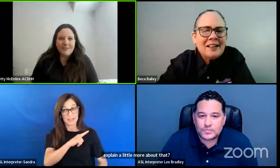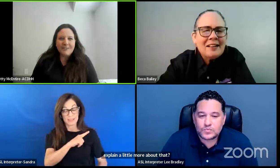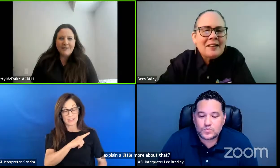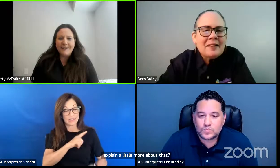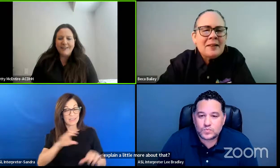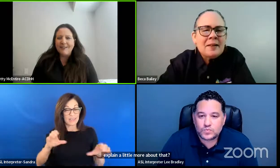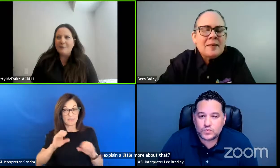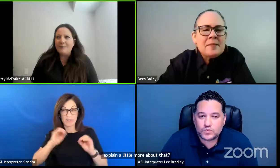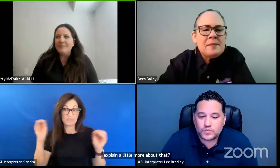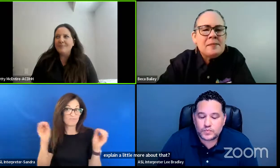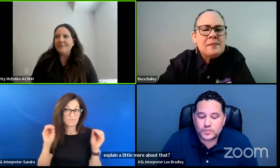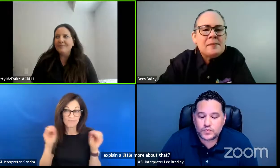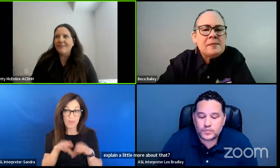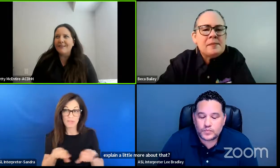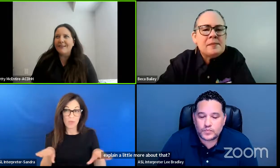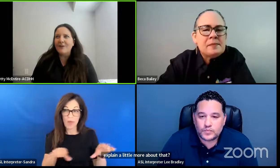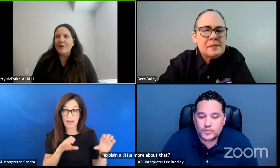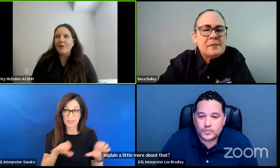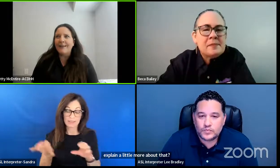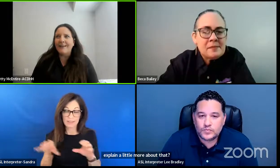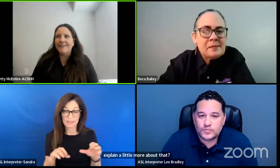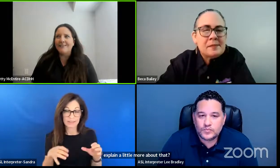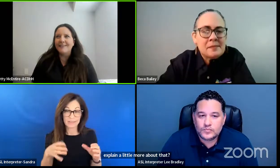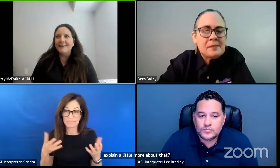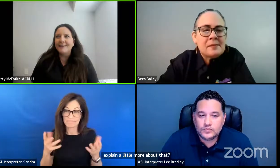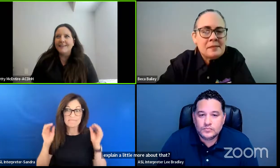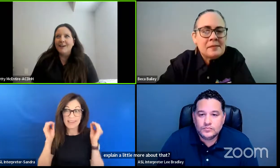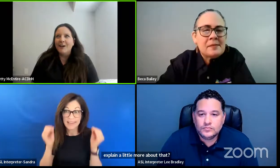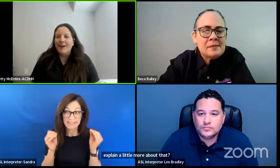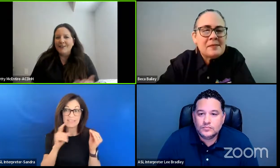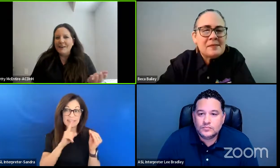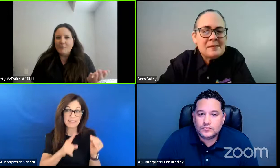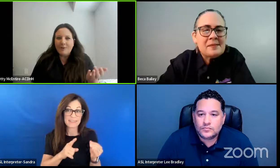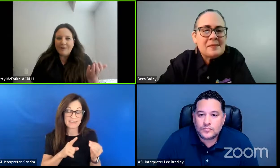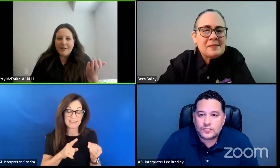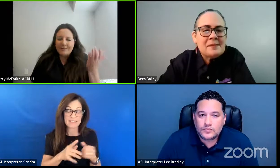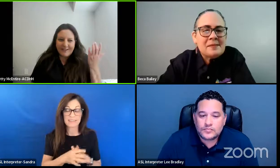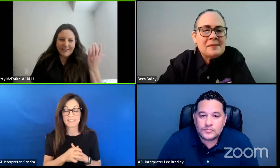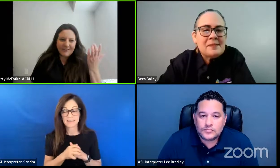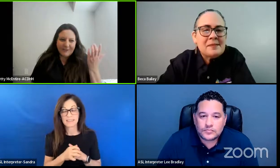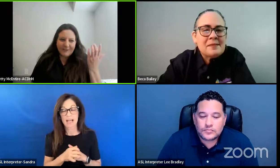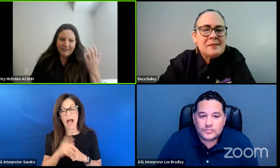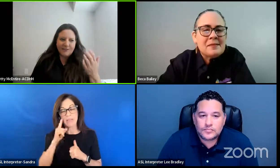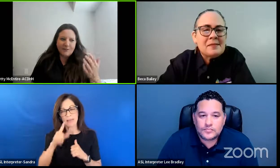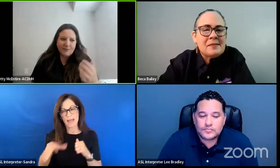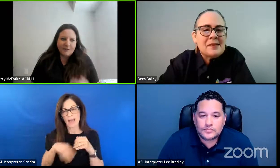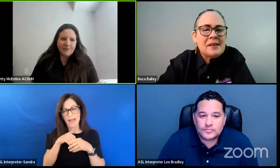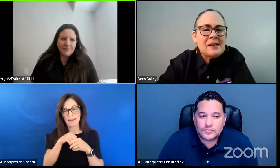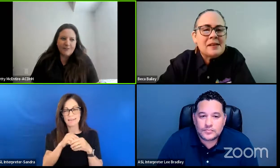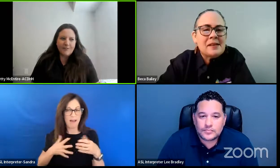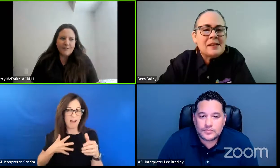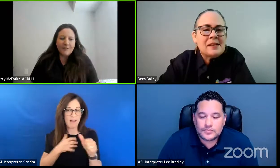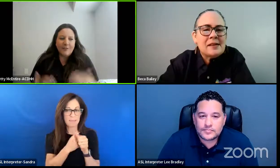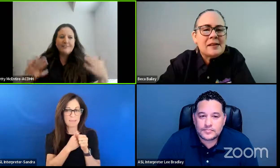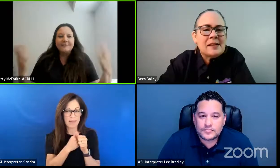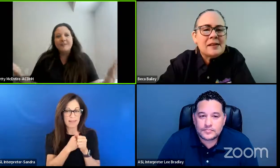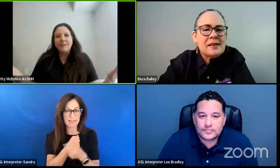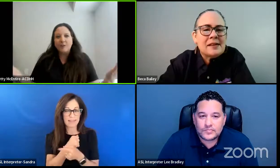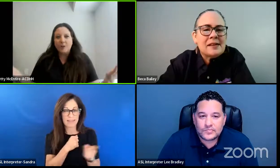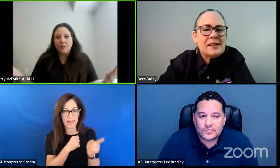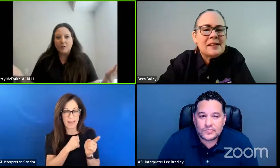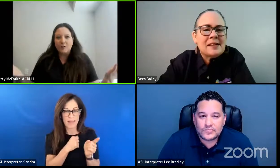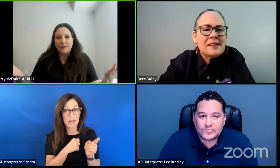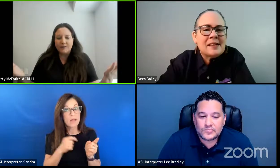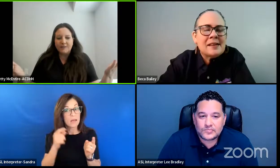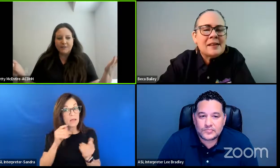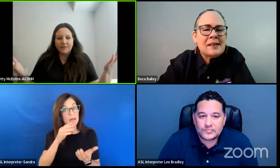action really at all. And I think I put in the update, it's because the lesson that